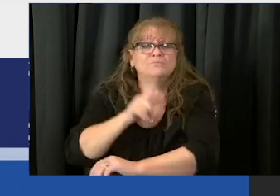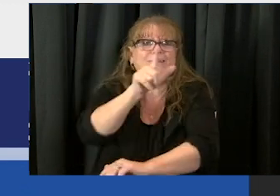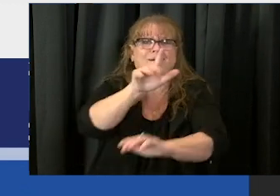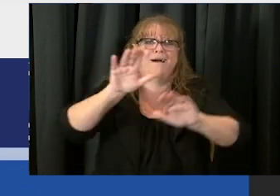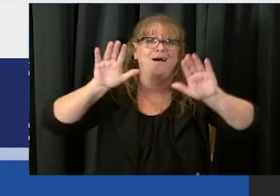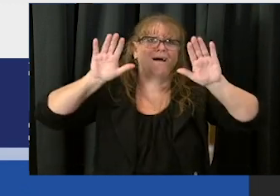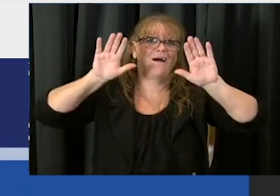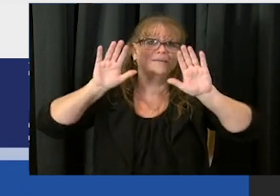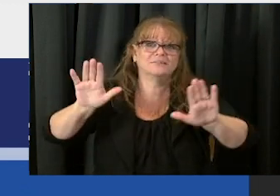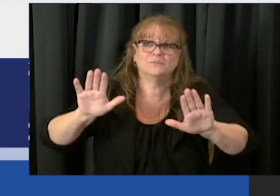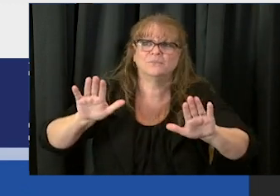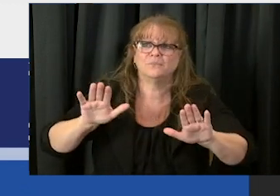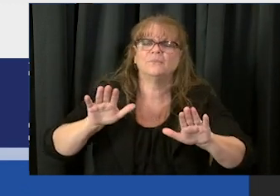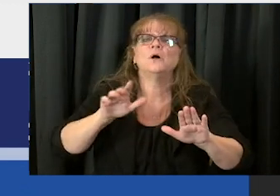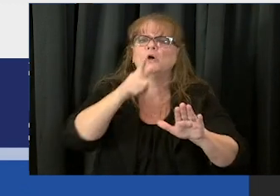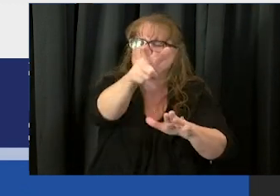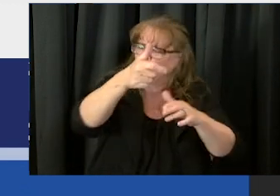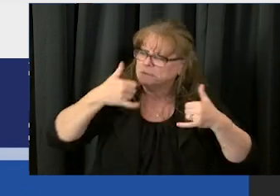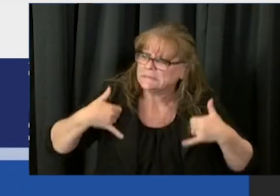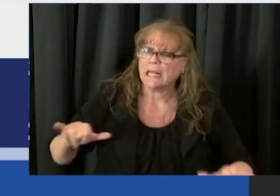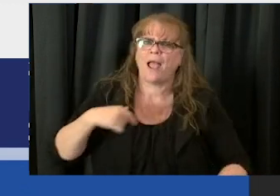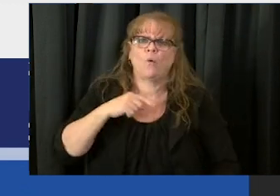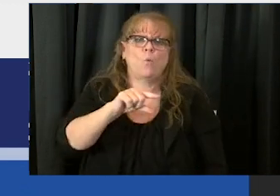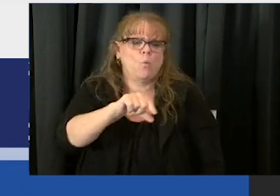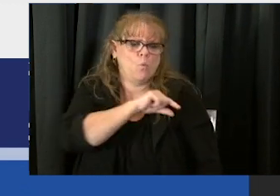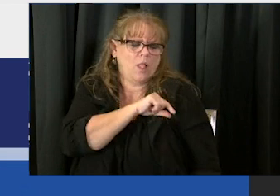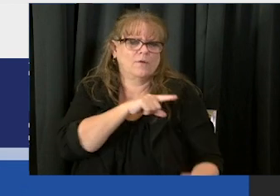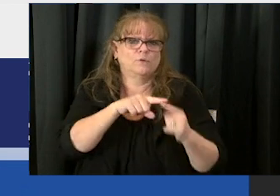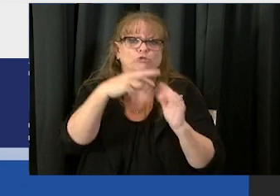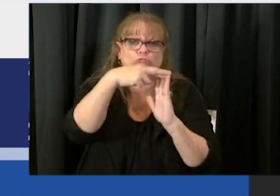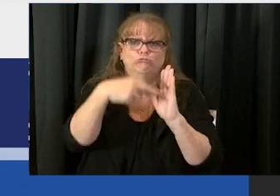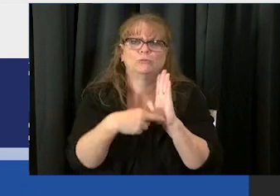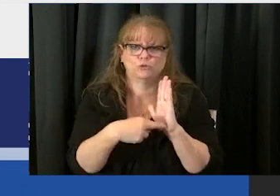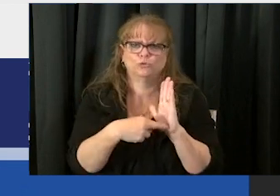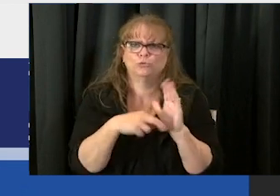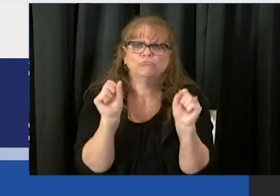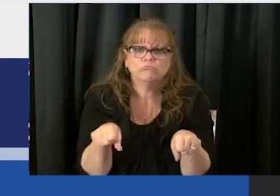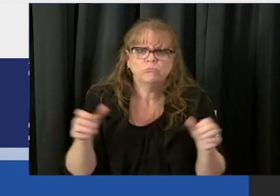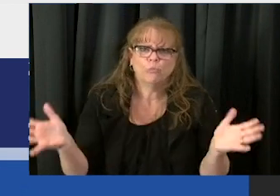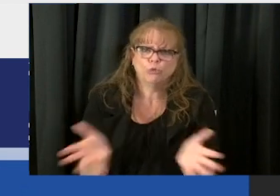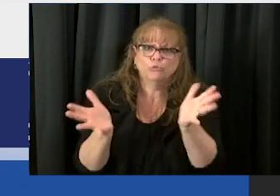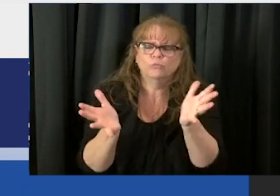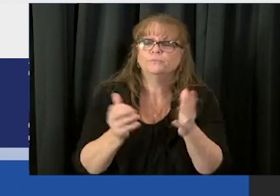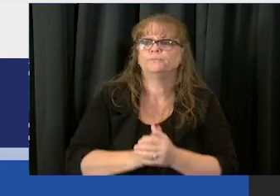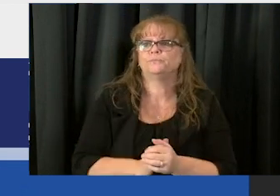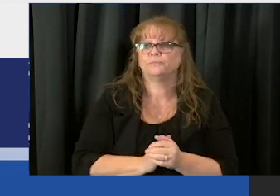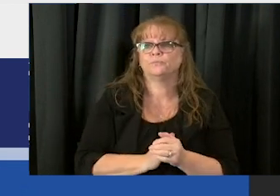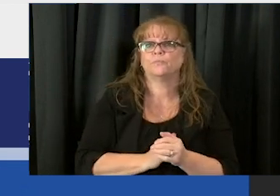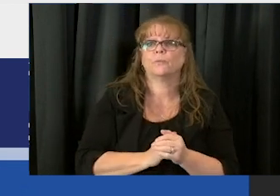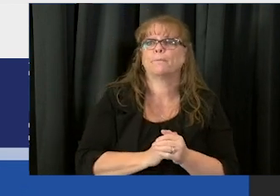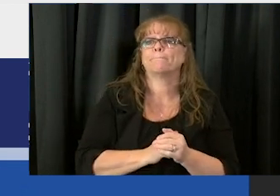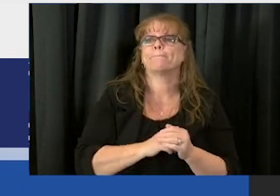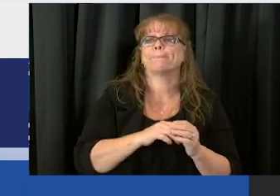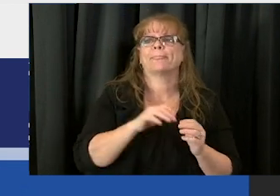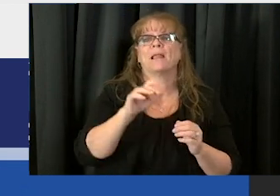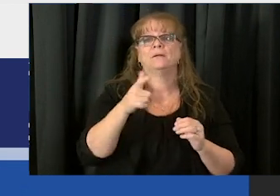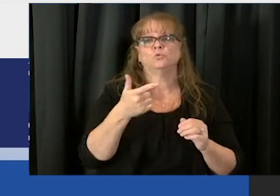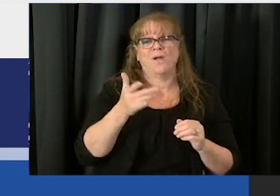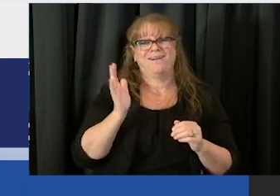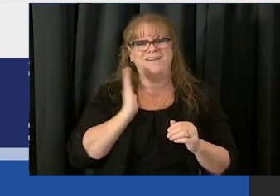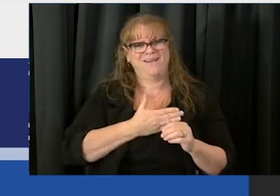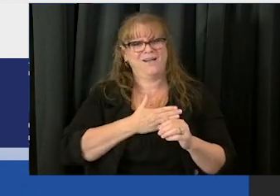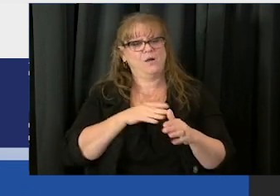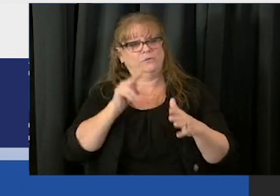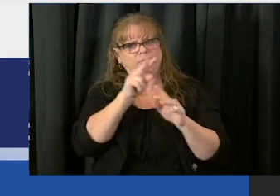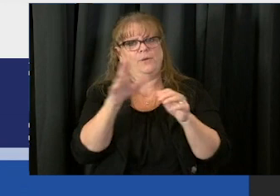this weekend. And they're already, our priority, get into the arms of 70 plus, and of course, equity, geographic,